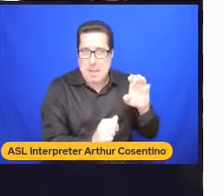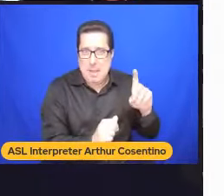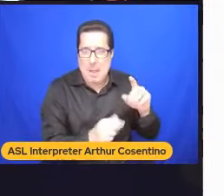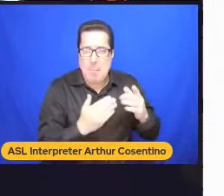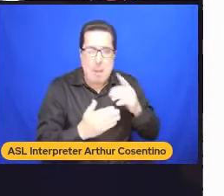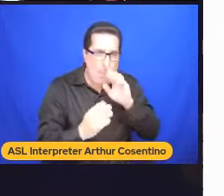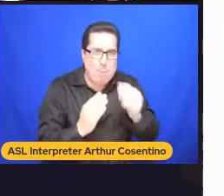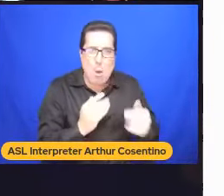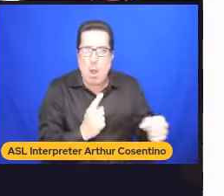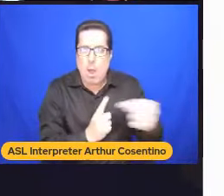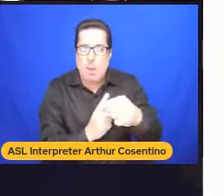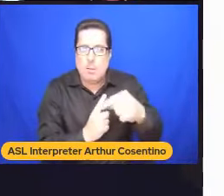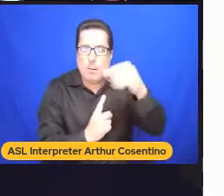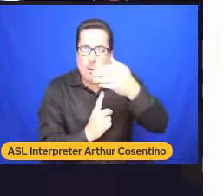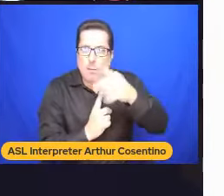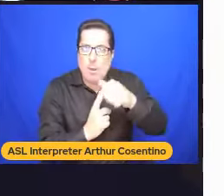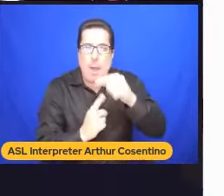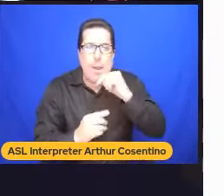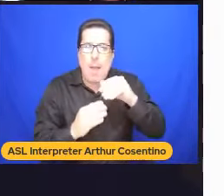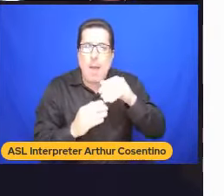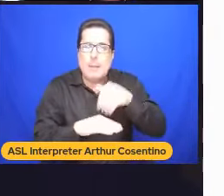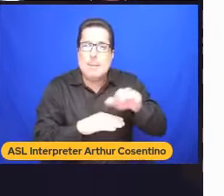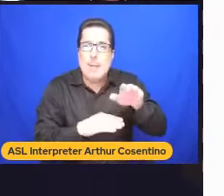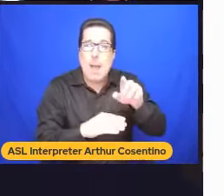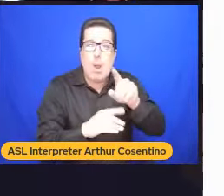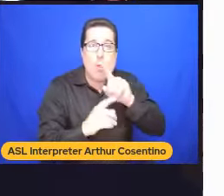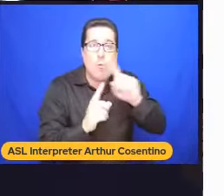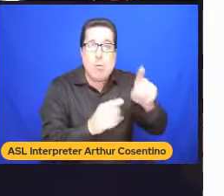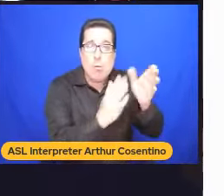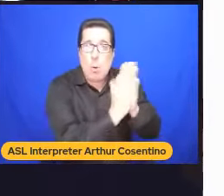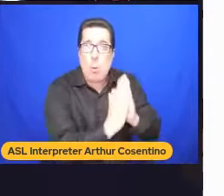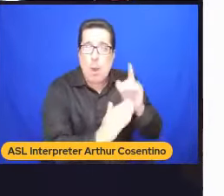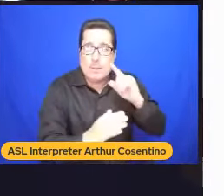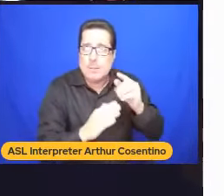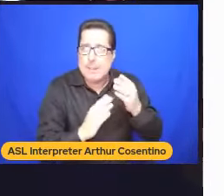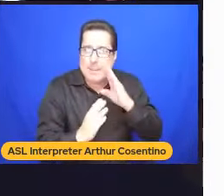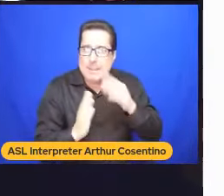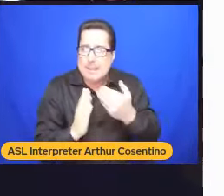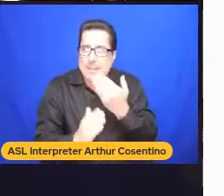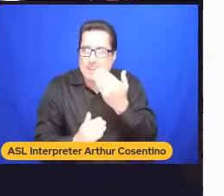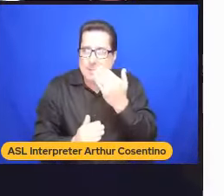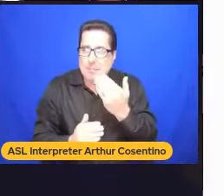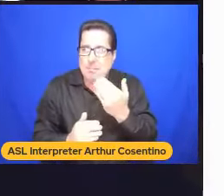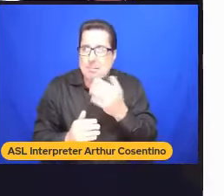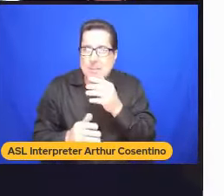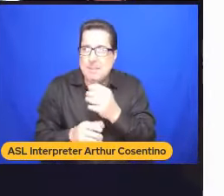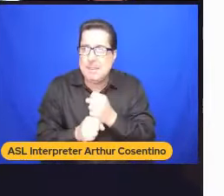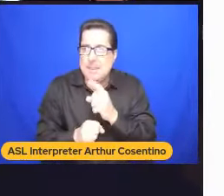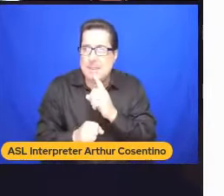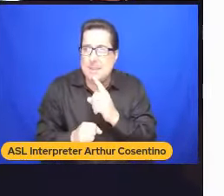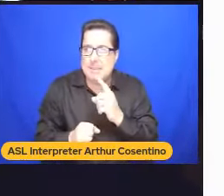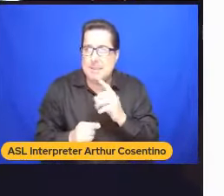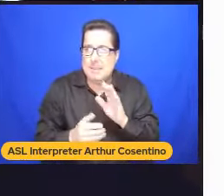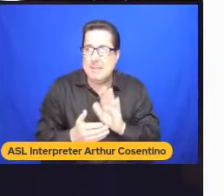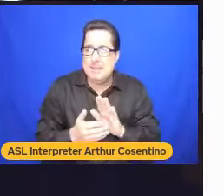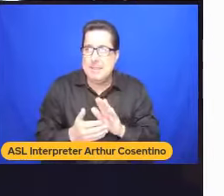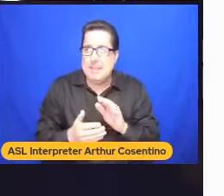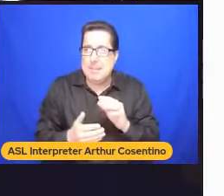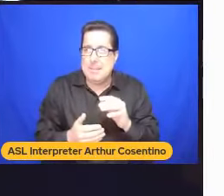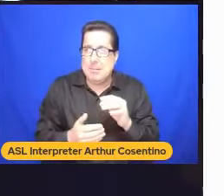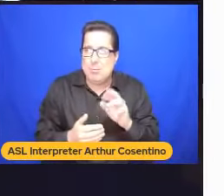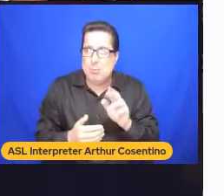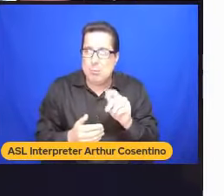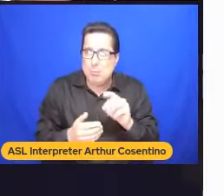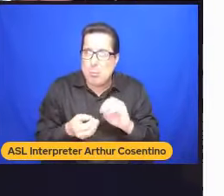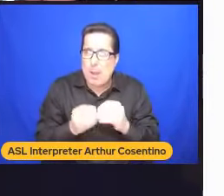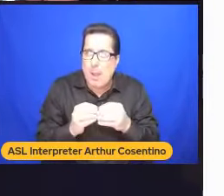It's sending requests that's not coming through. Since we don't see the error rate, let's have the front end team come and take a look, right? And then, of